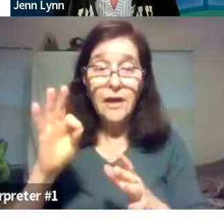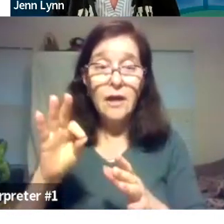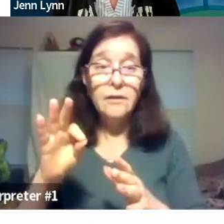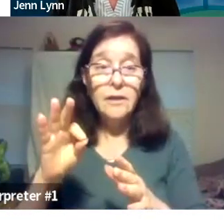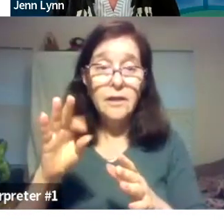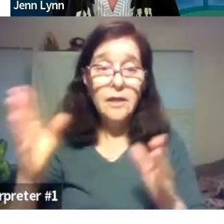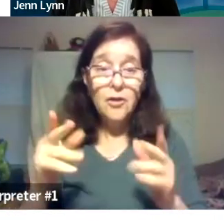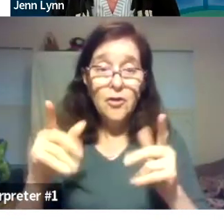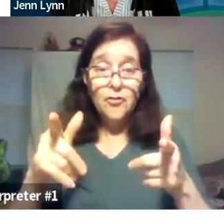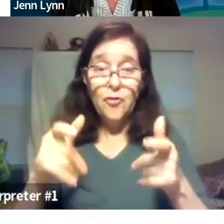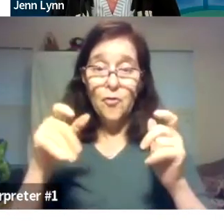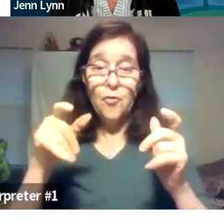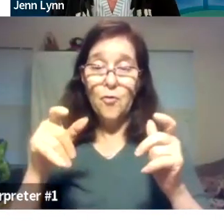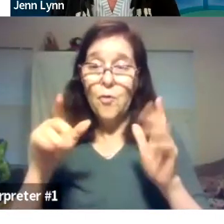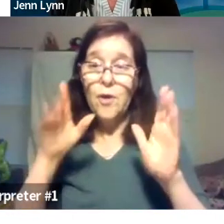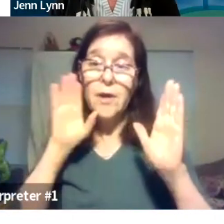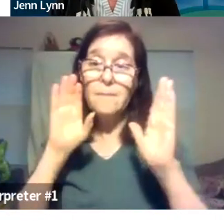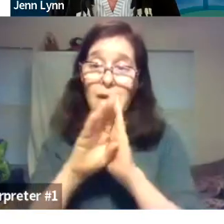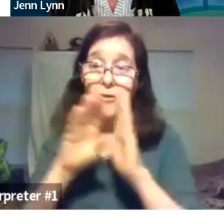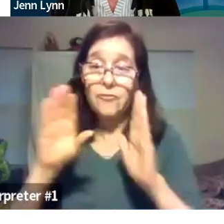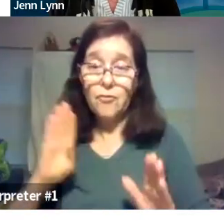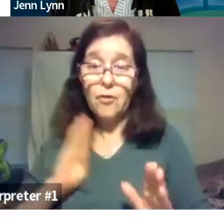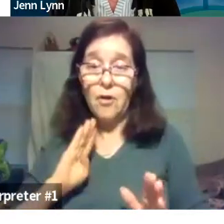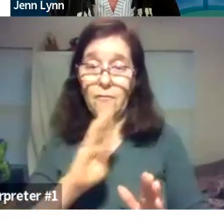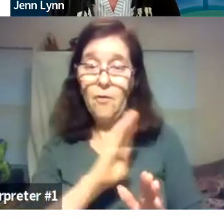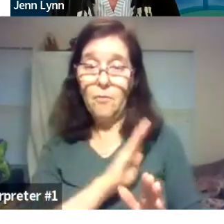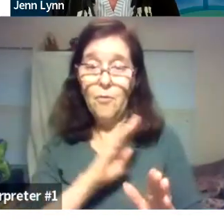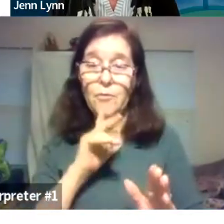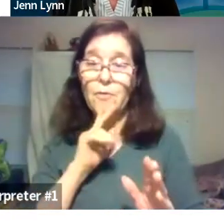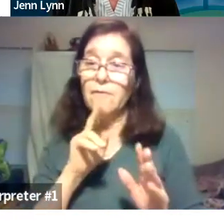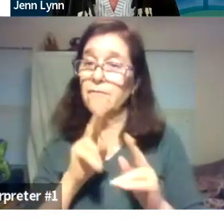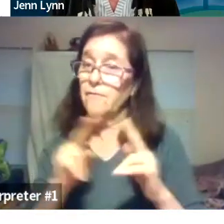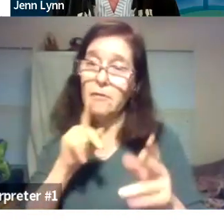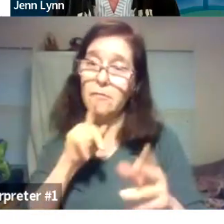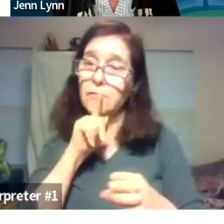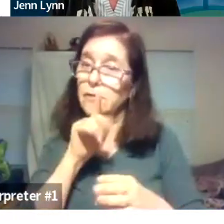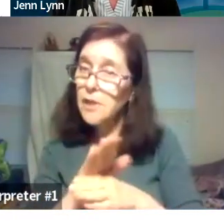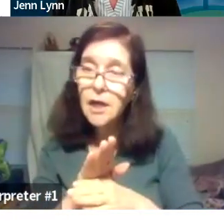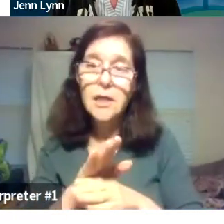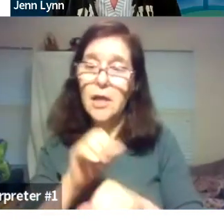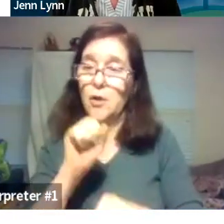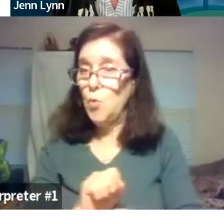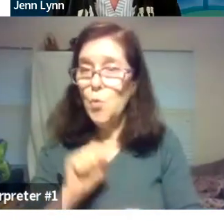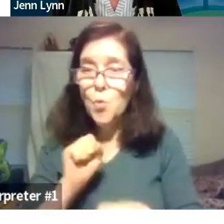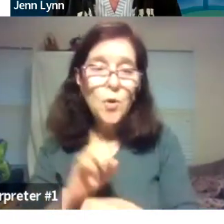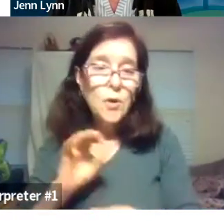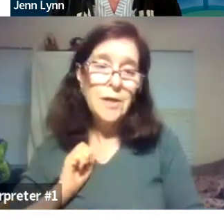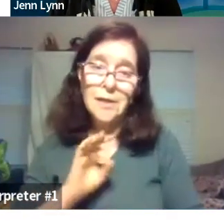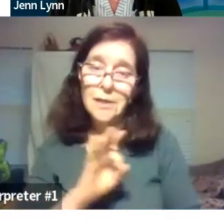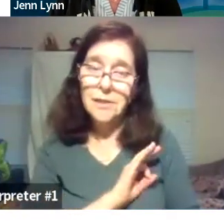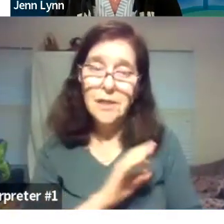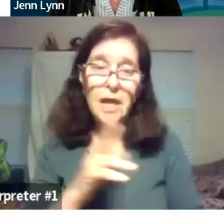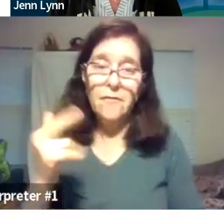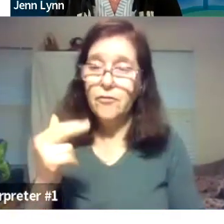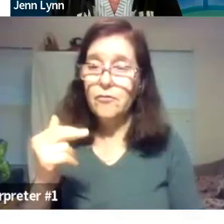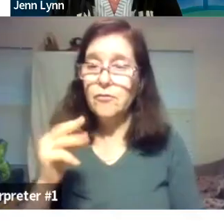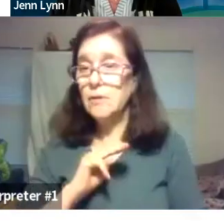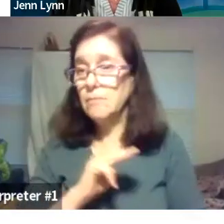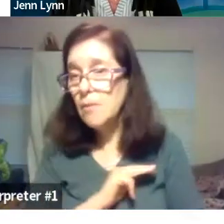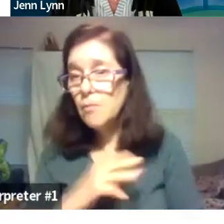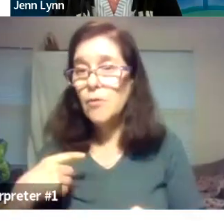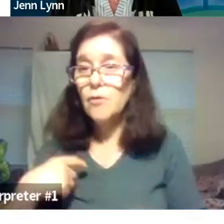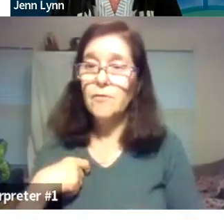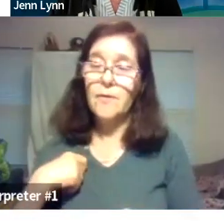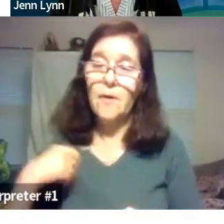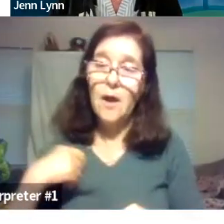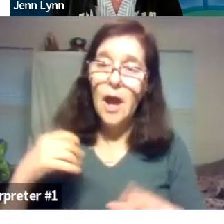Here's a quick picture of our board members. We have a very dedicated working staff of 13 members. Our board members are very active. They volunteer